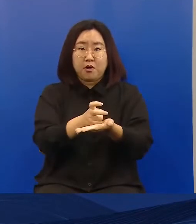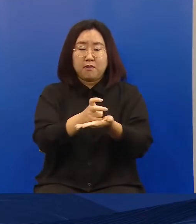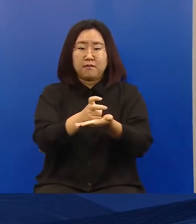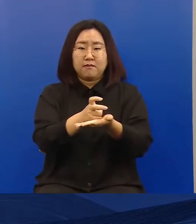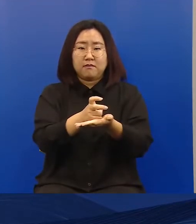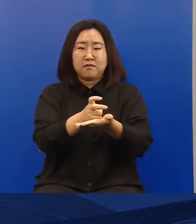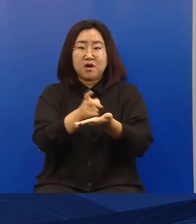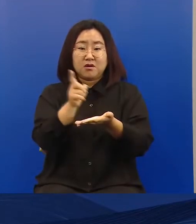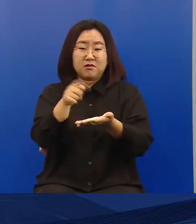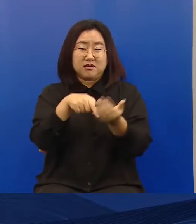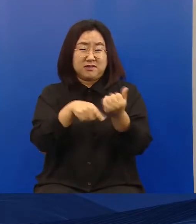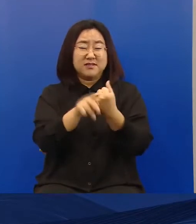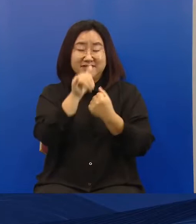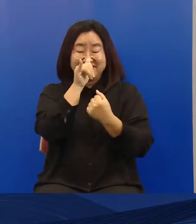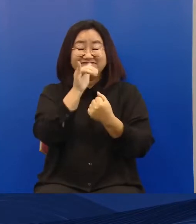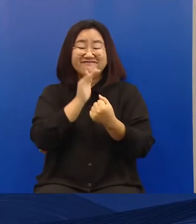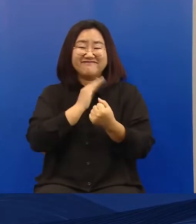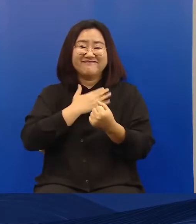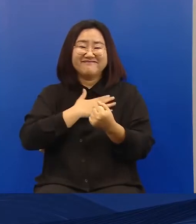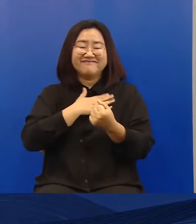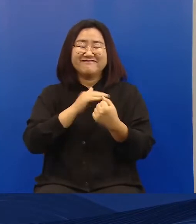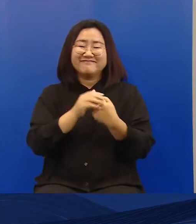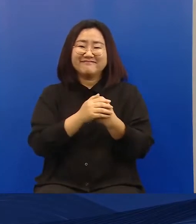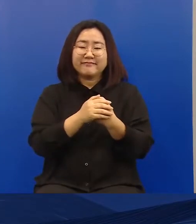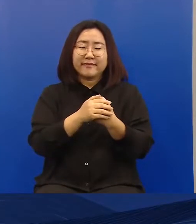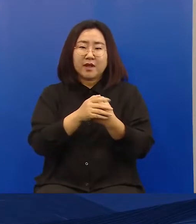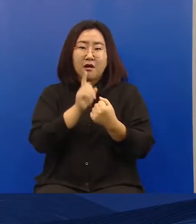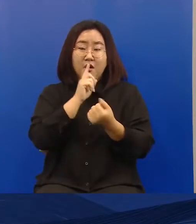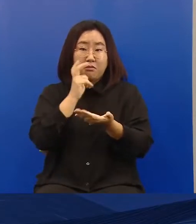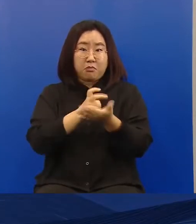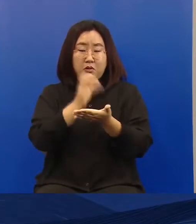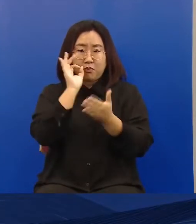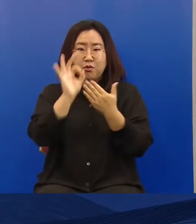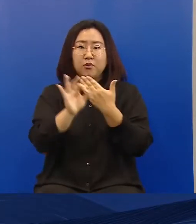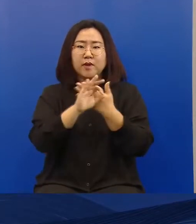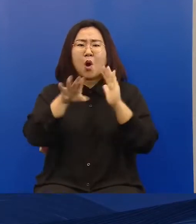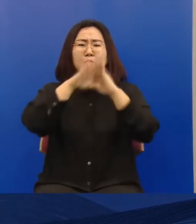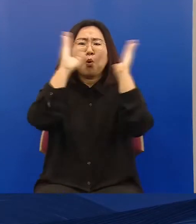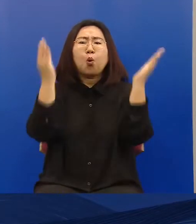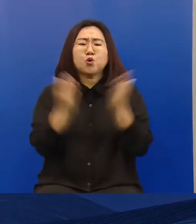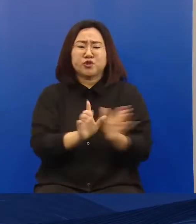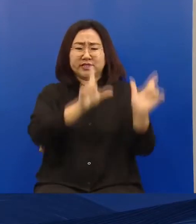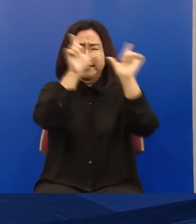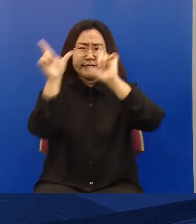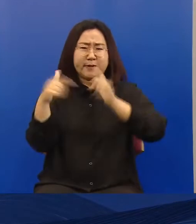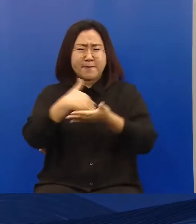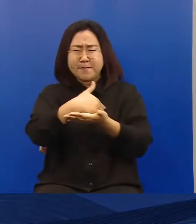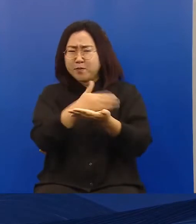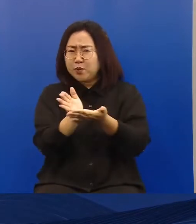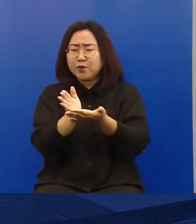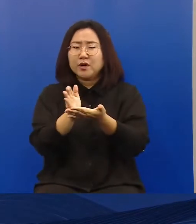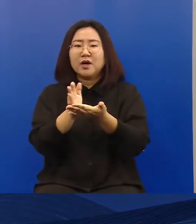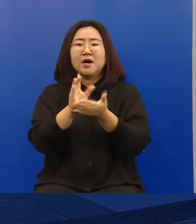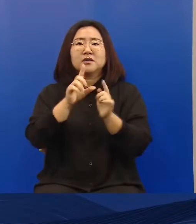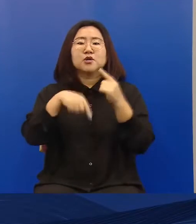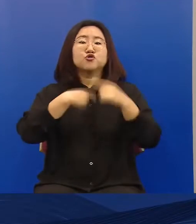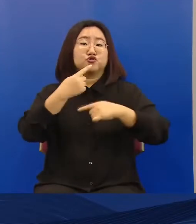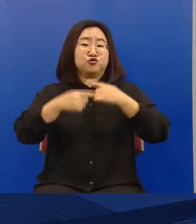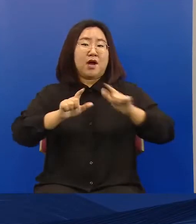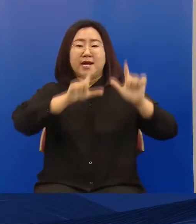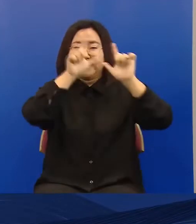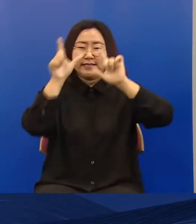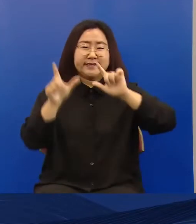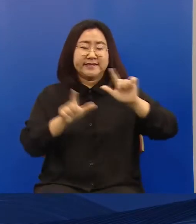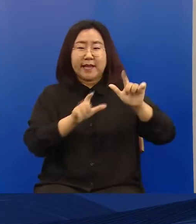we established the Korean Sign Language Act, which is very meaningful. According to the act, in all